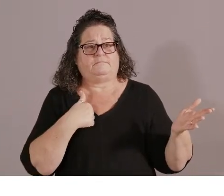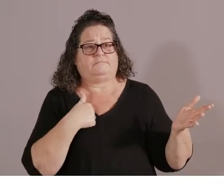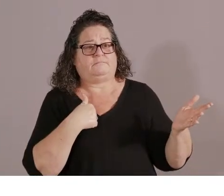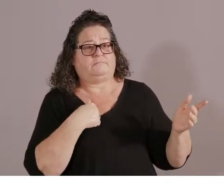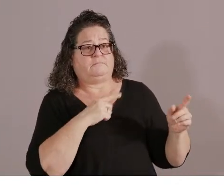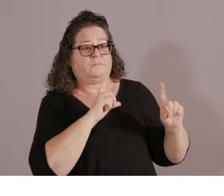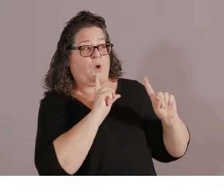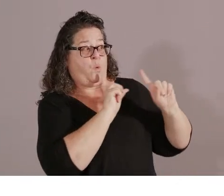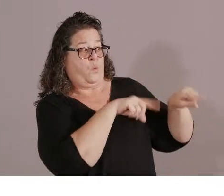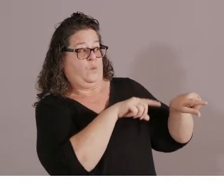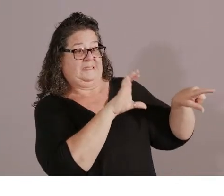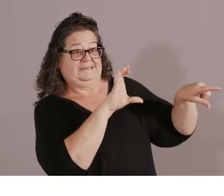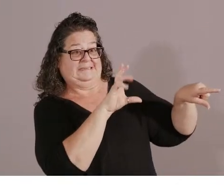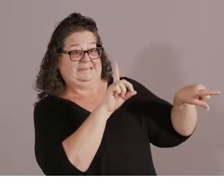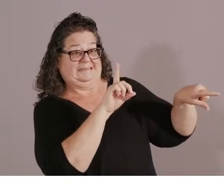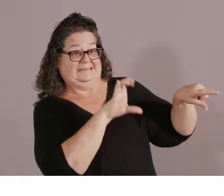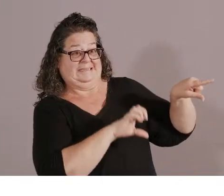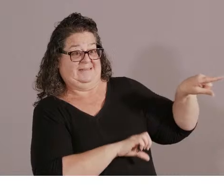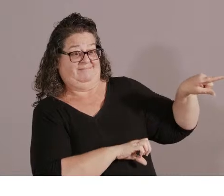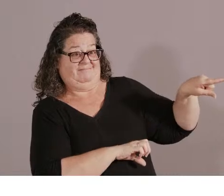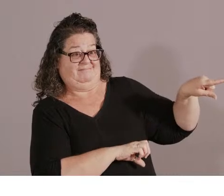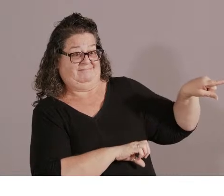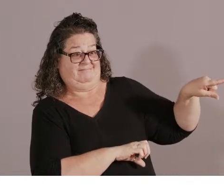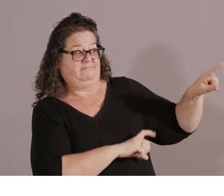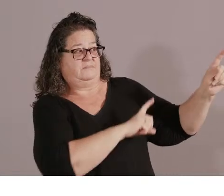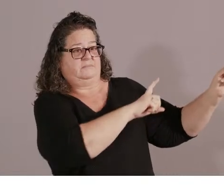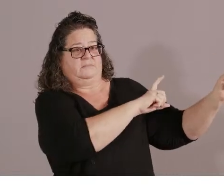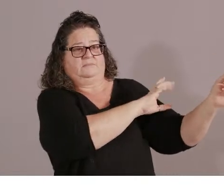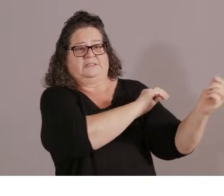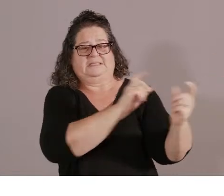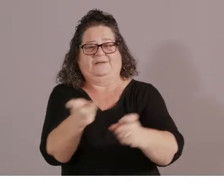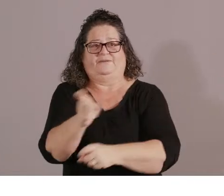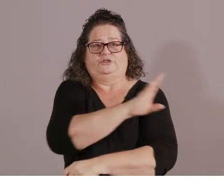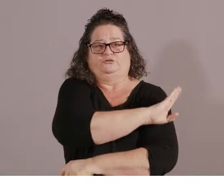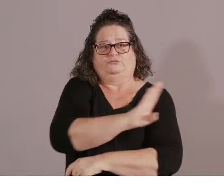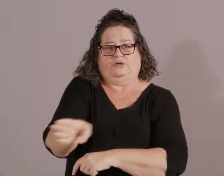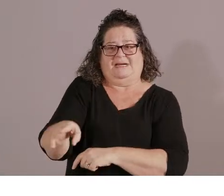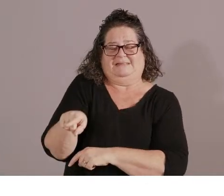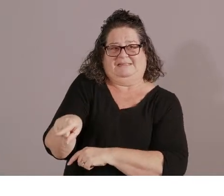CDC directly allocates to the vaccine provider.